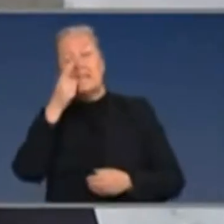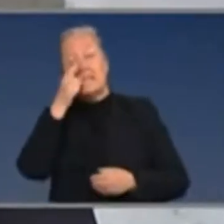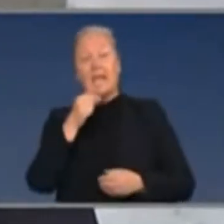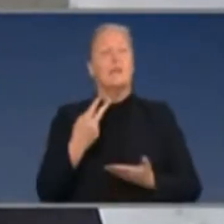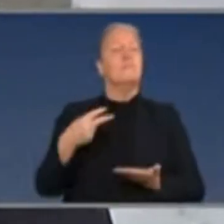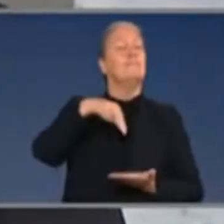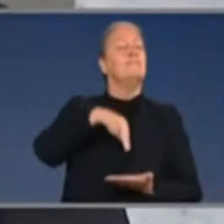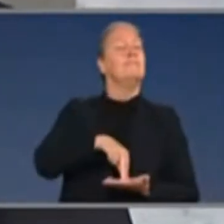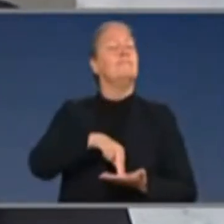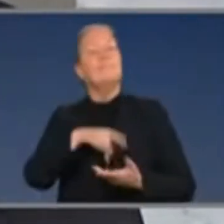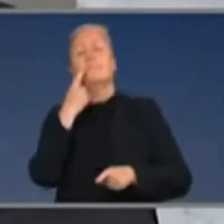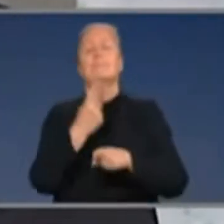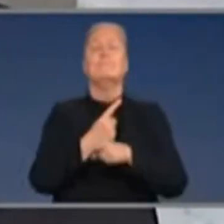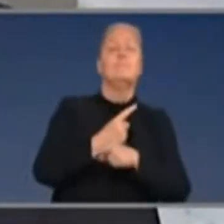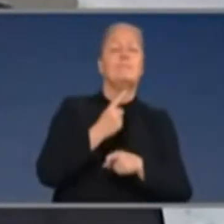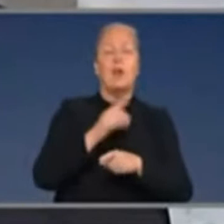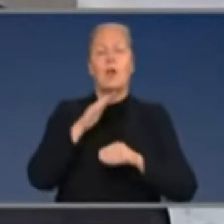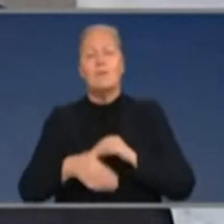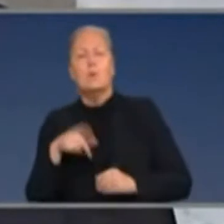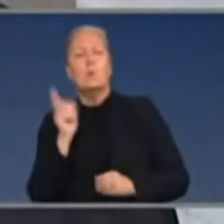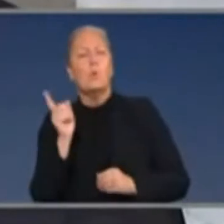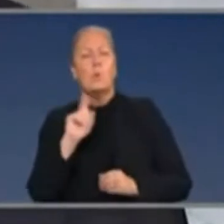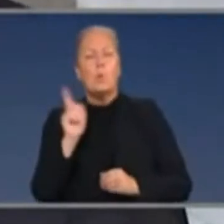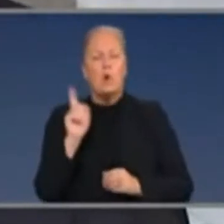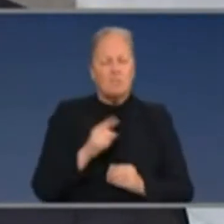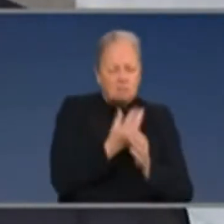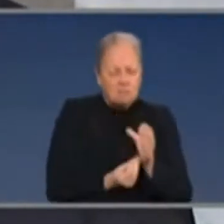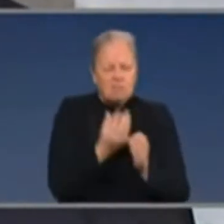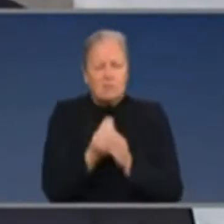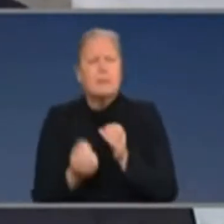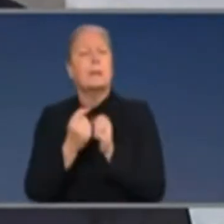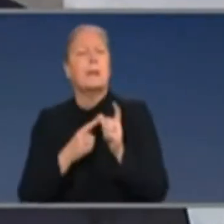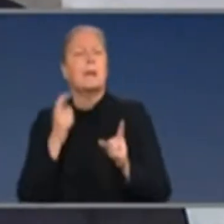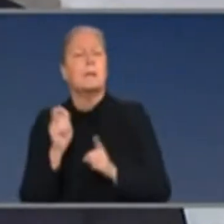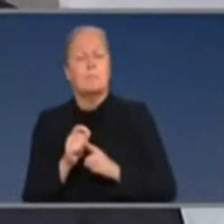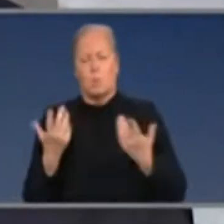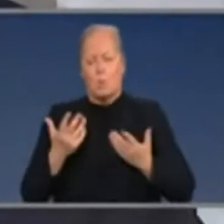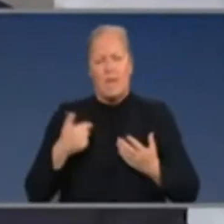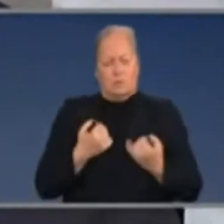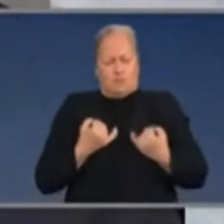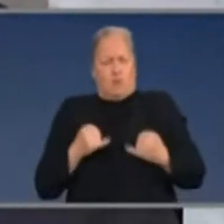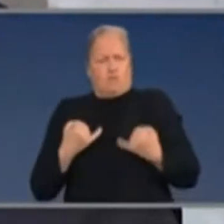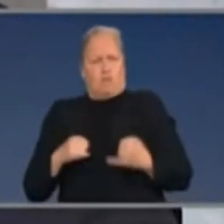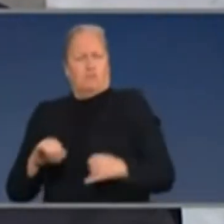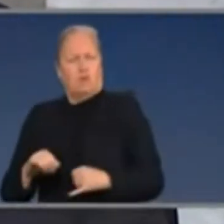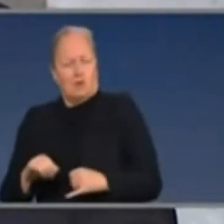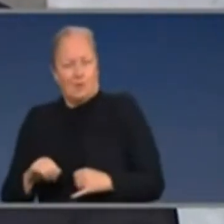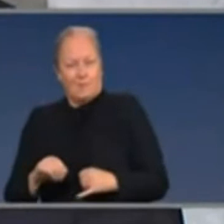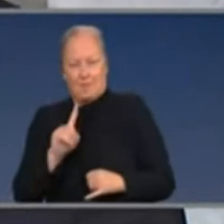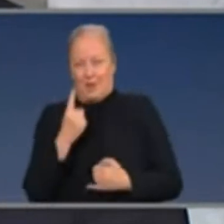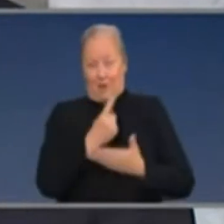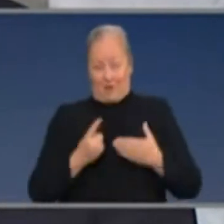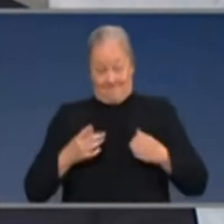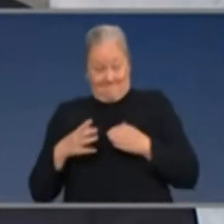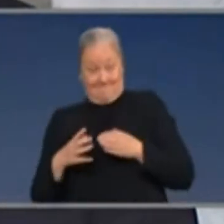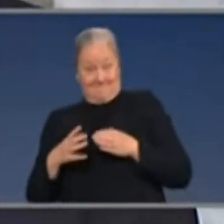box once every year and talk about what the gaps are and how they're failing. But the Commonwealth is one part in a much bigger team of